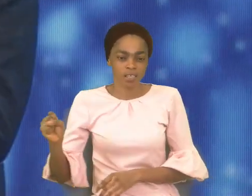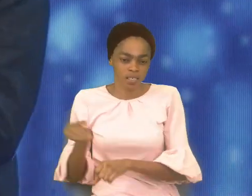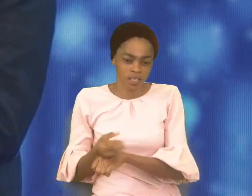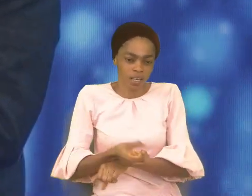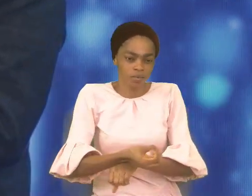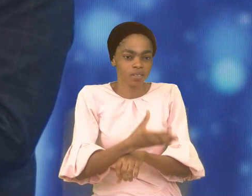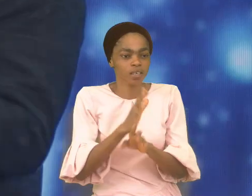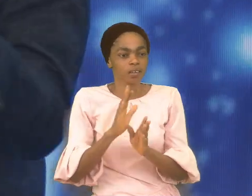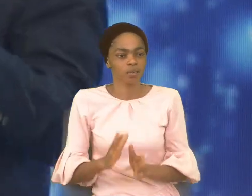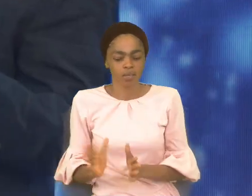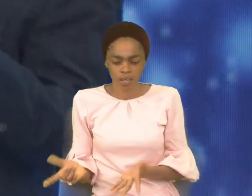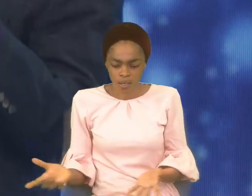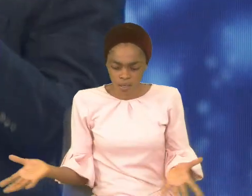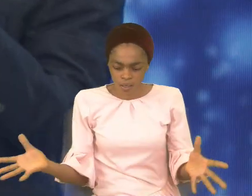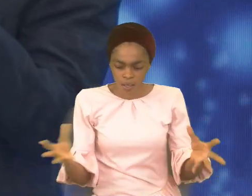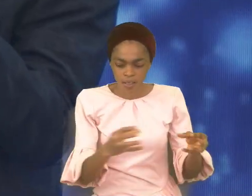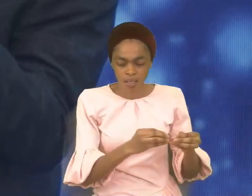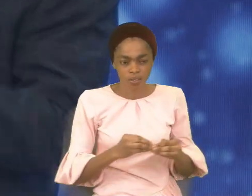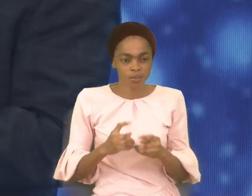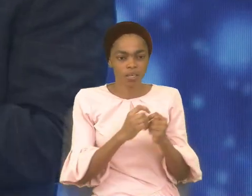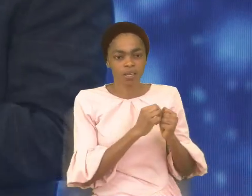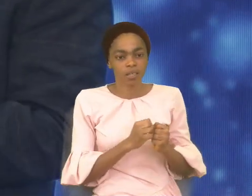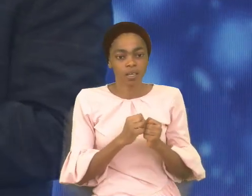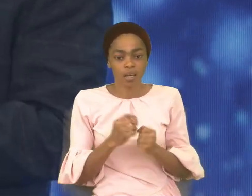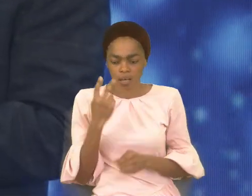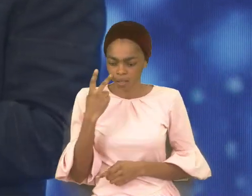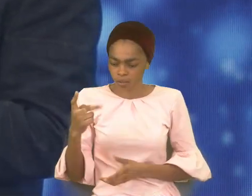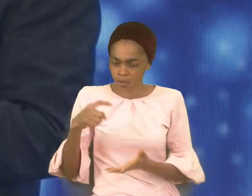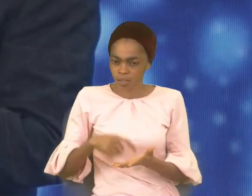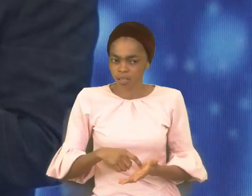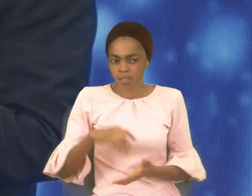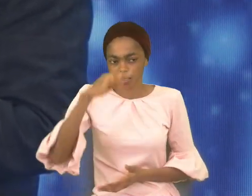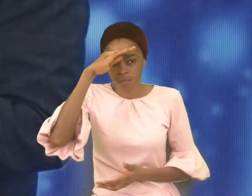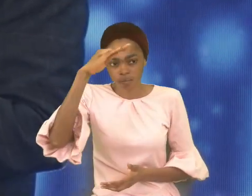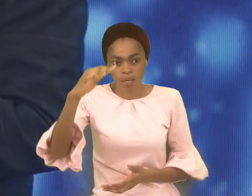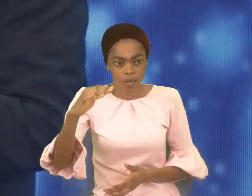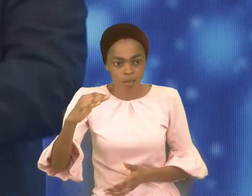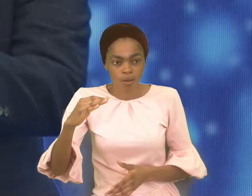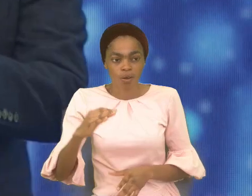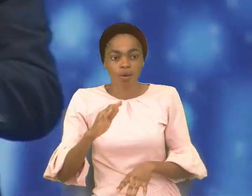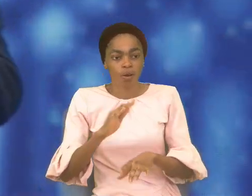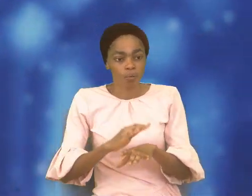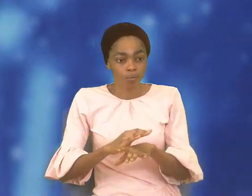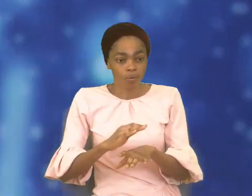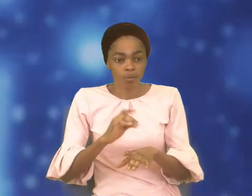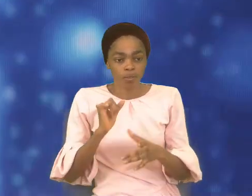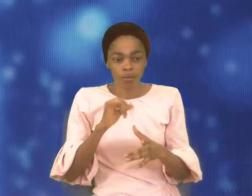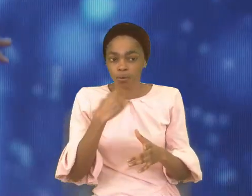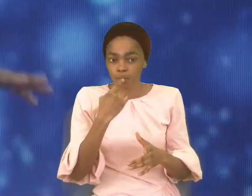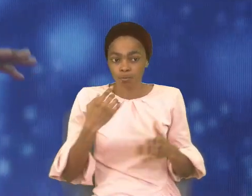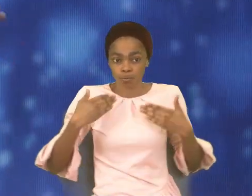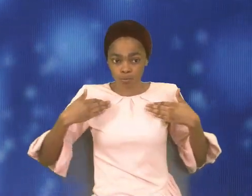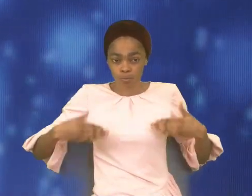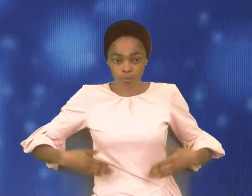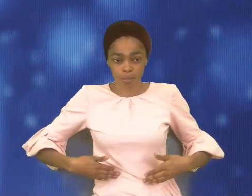these men upon whose bodies the fire had no power, nor was